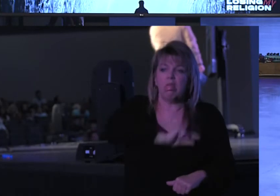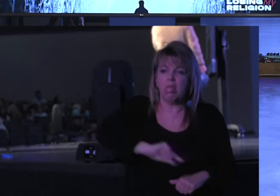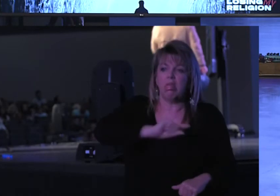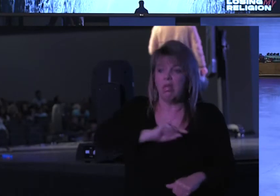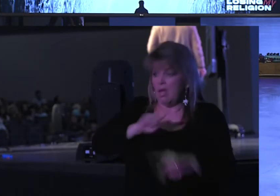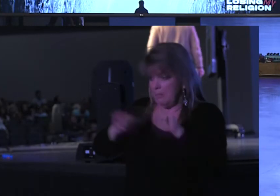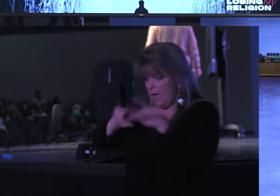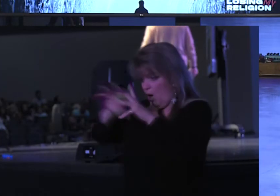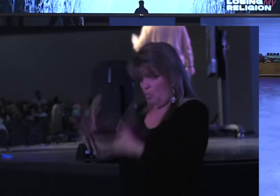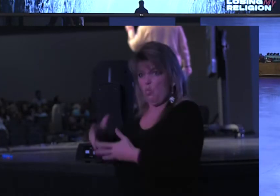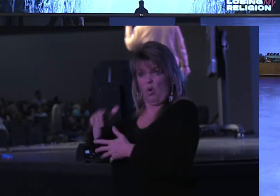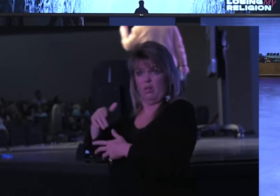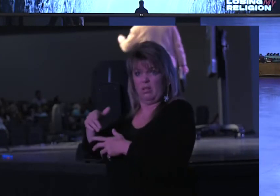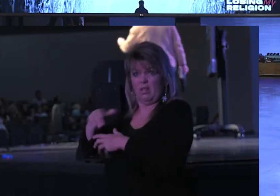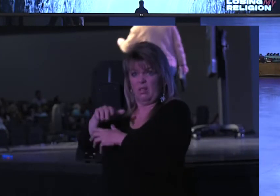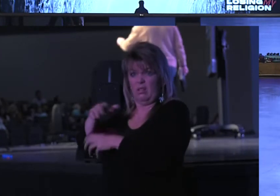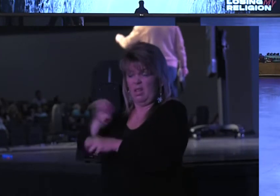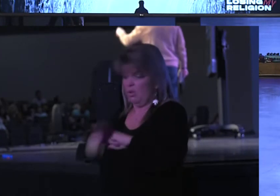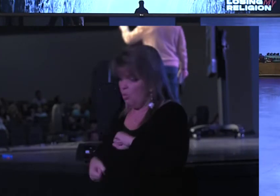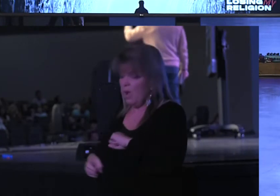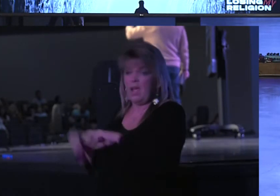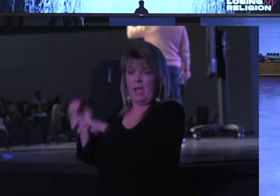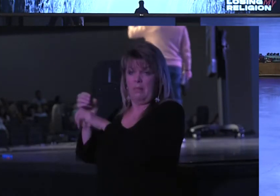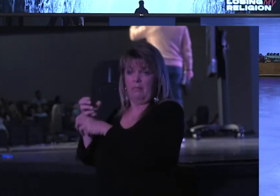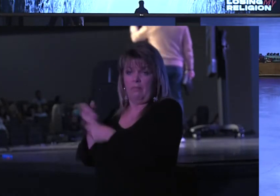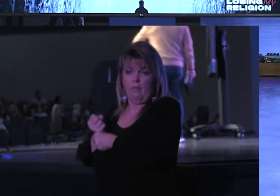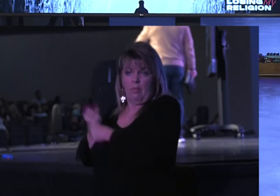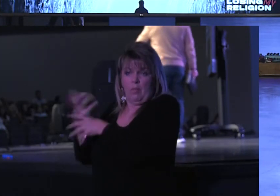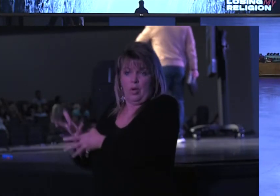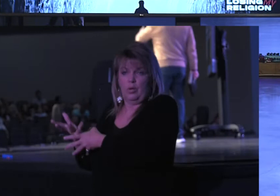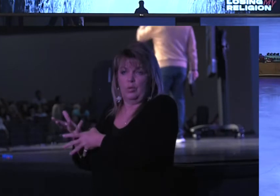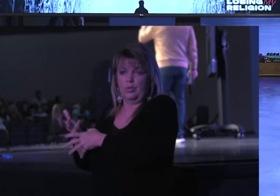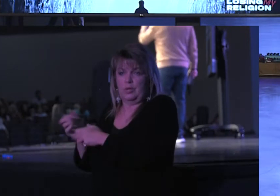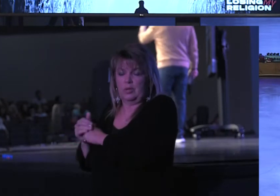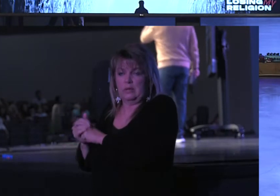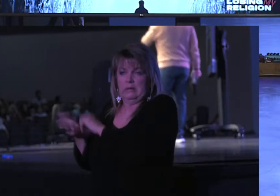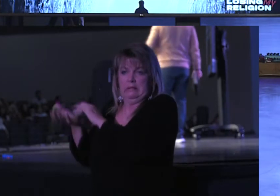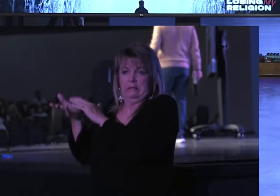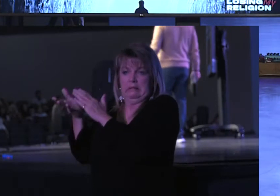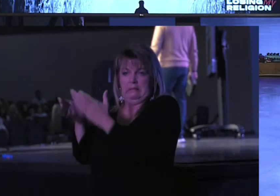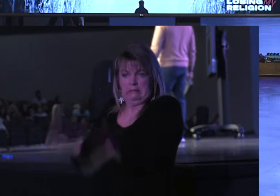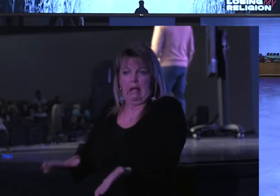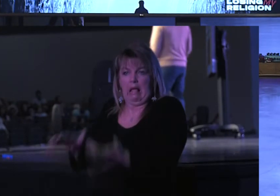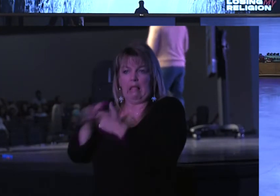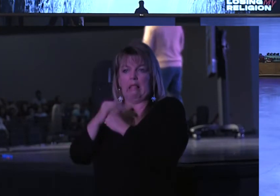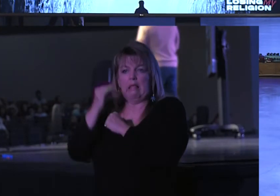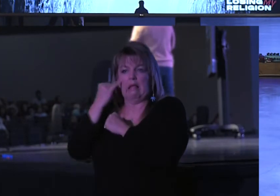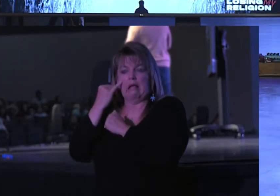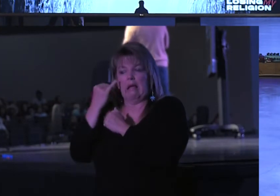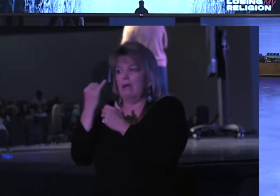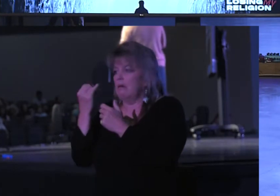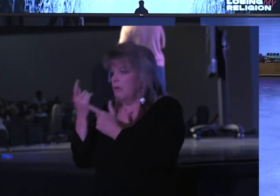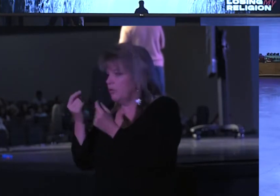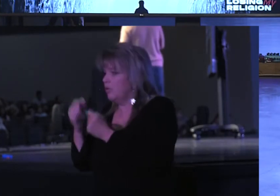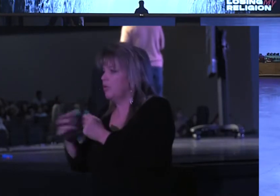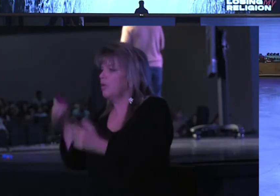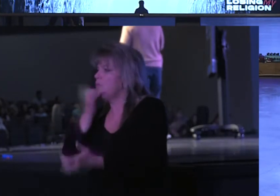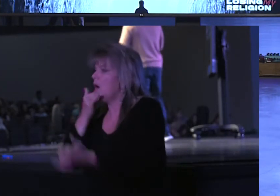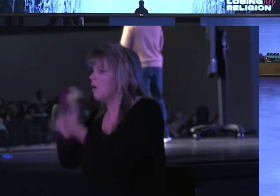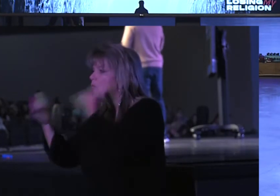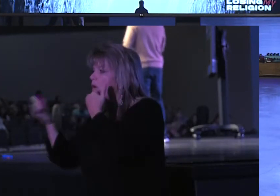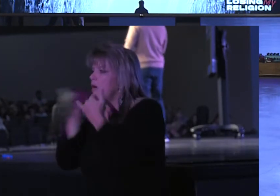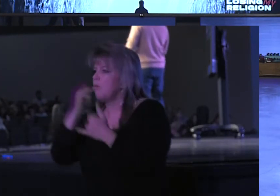Whereas worldly grief produces death. If all you do is tell people how wrong they